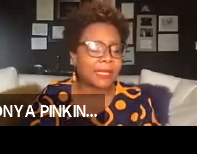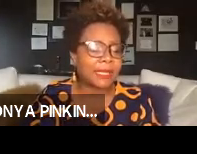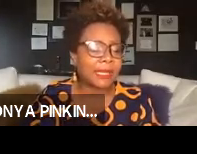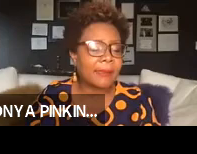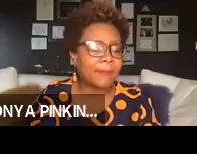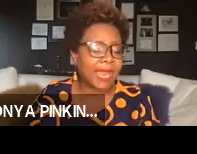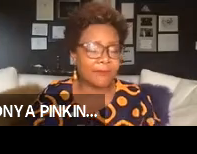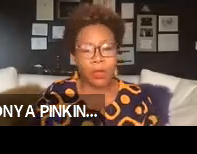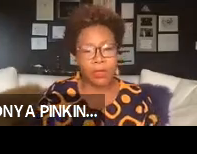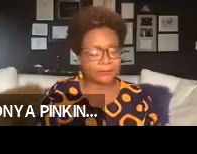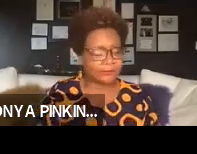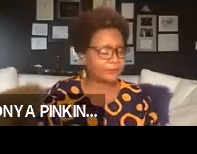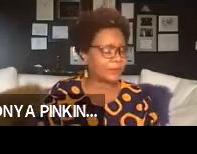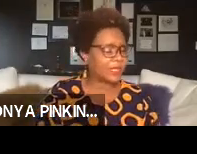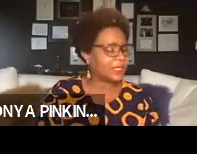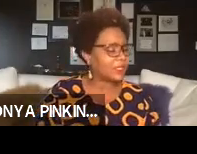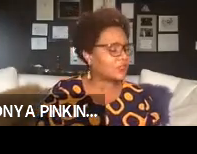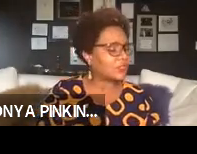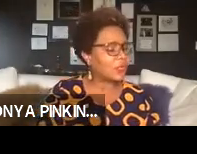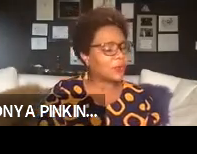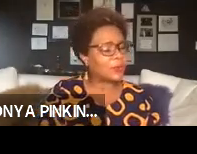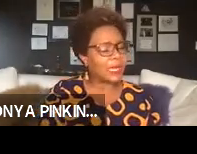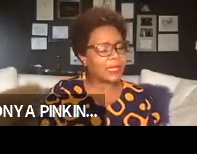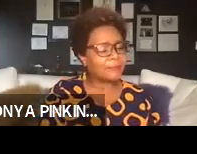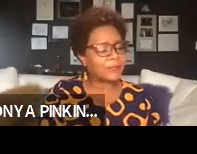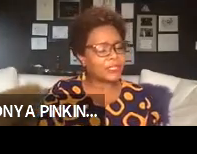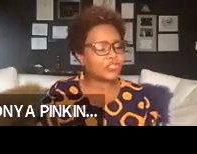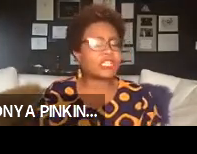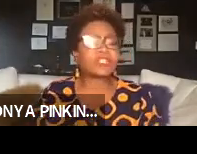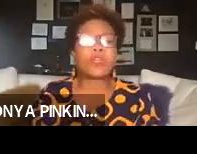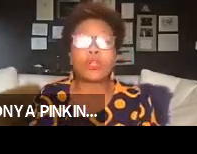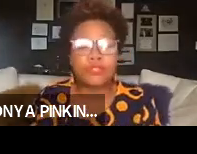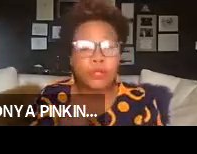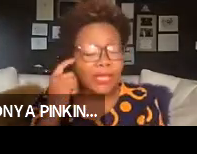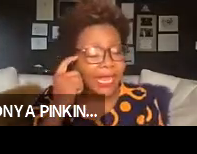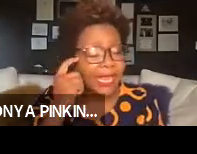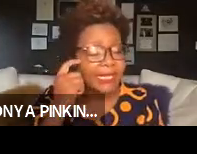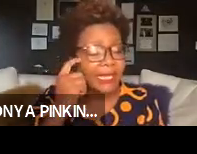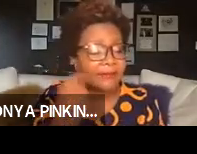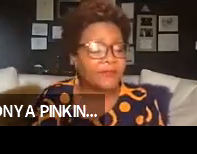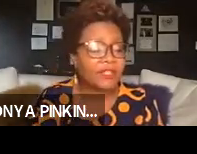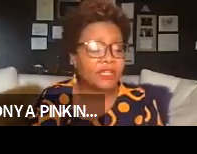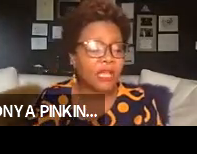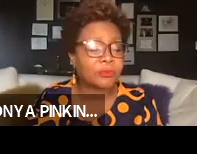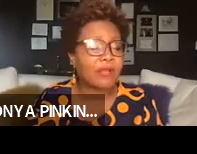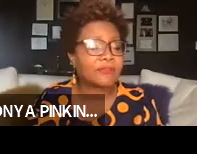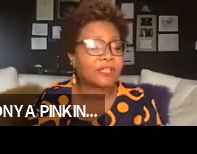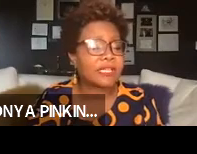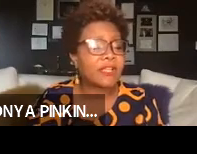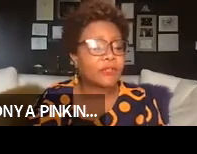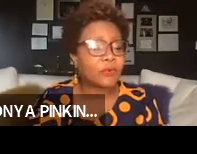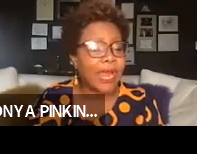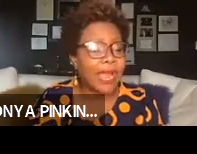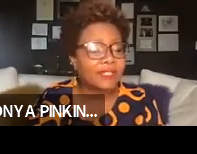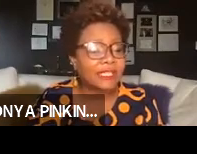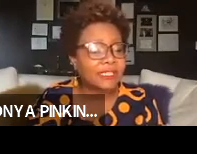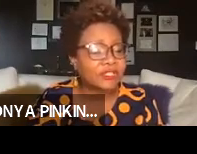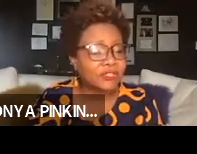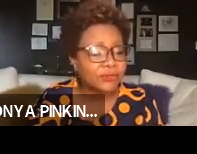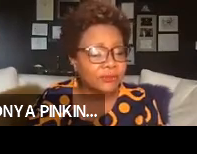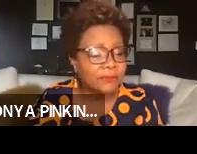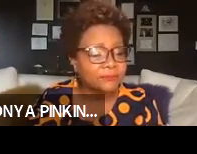a big payoff. So she is also the head of the nonprofit, The